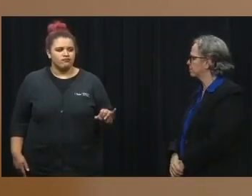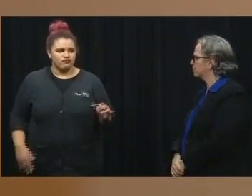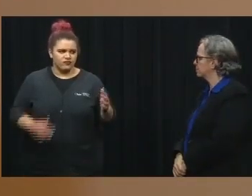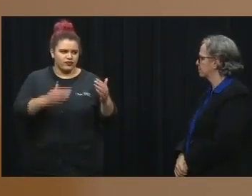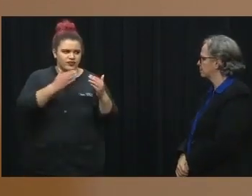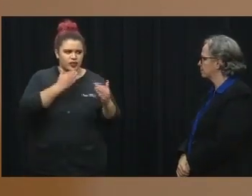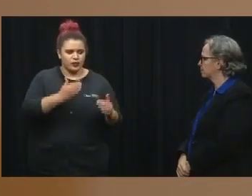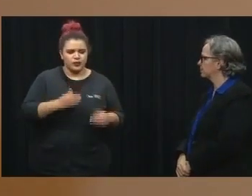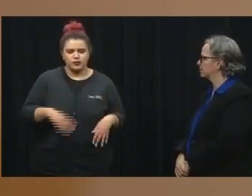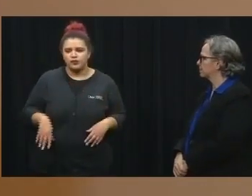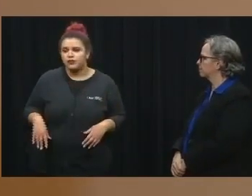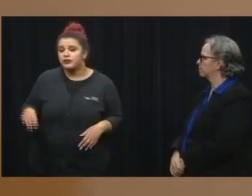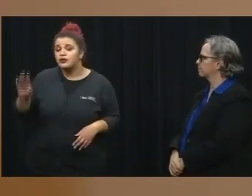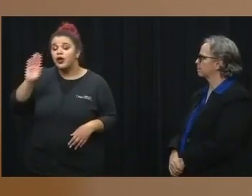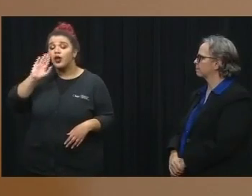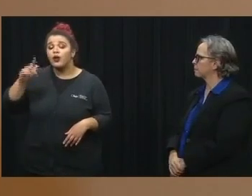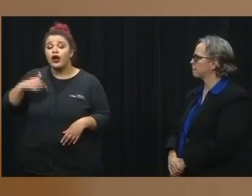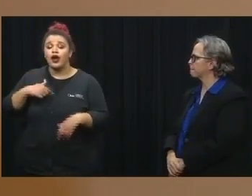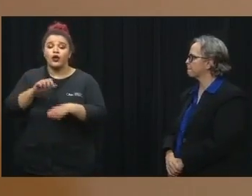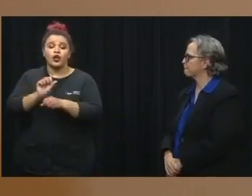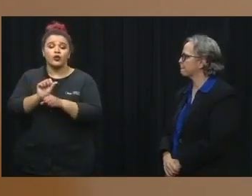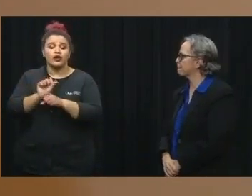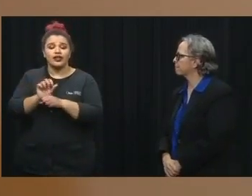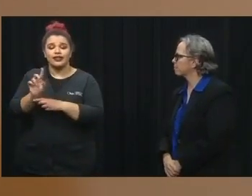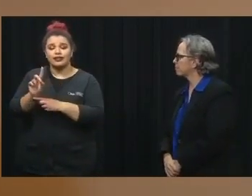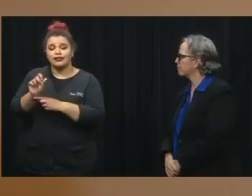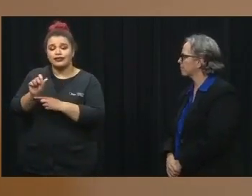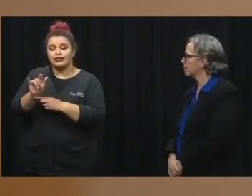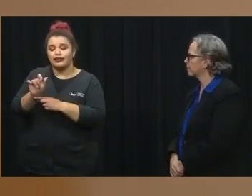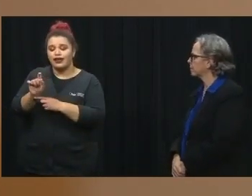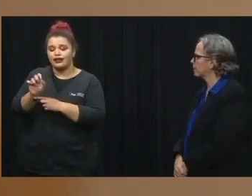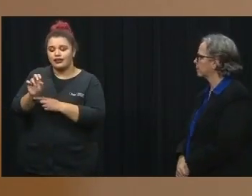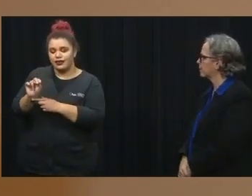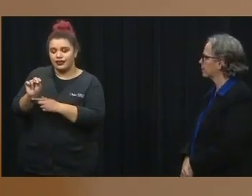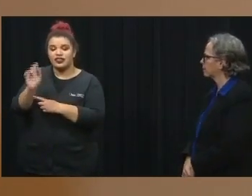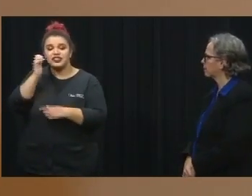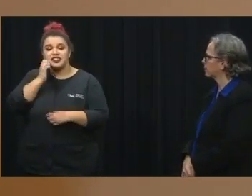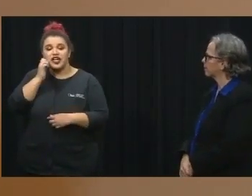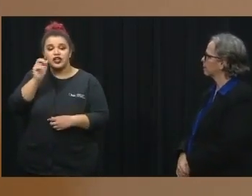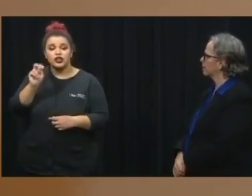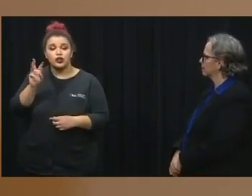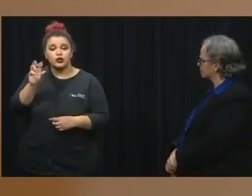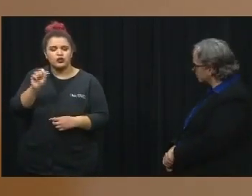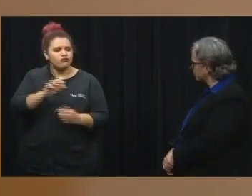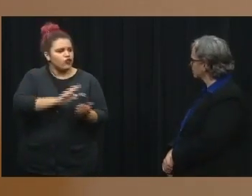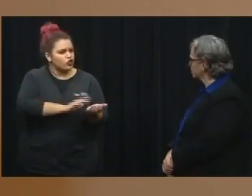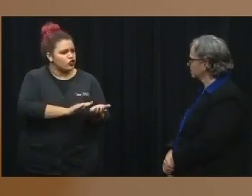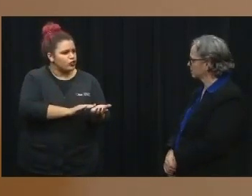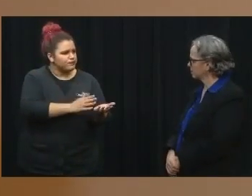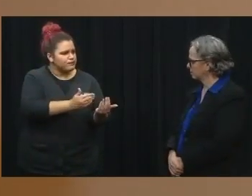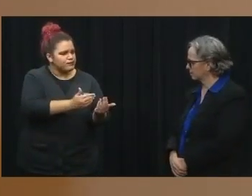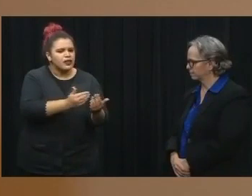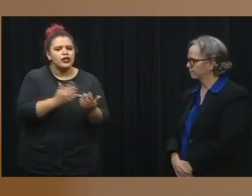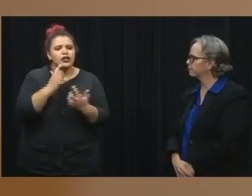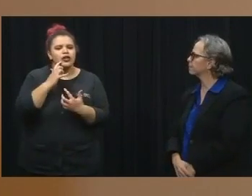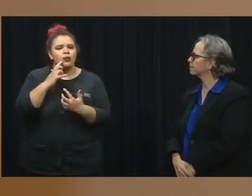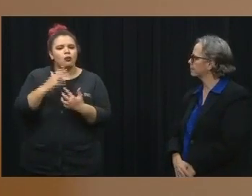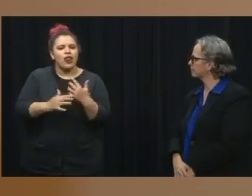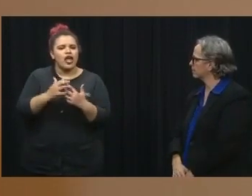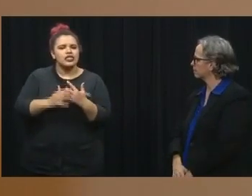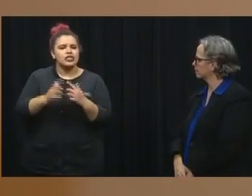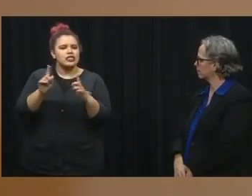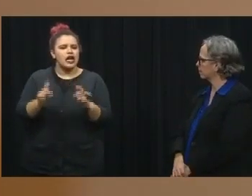Good afternoon, Laura Bischoff, Dayton Daily News. Dr. Acton, can you give us an update on the development of blood tests to determine